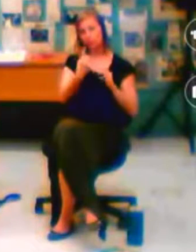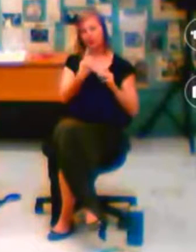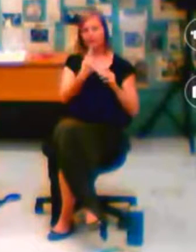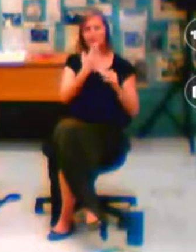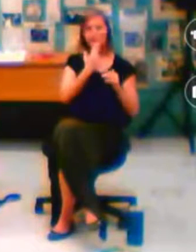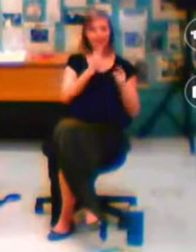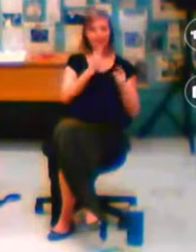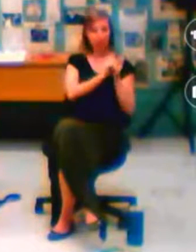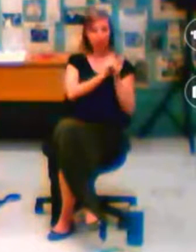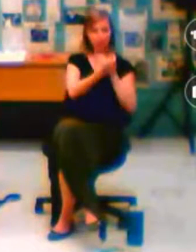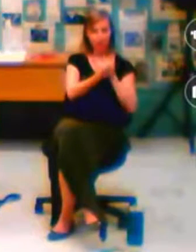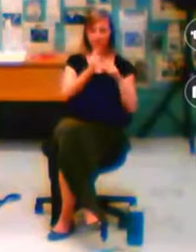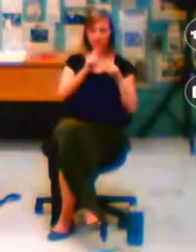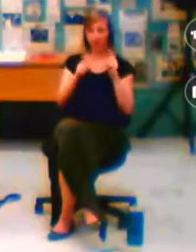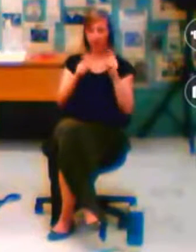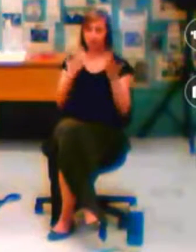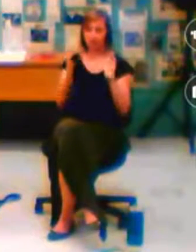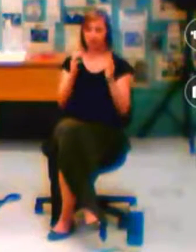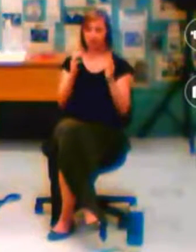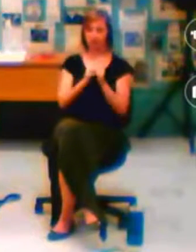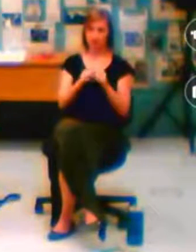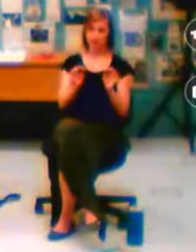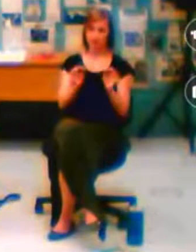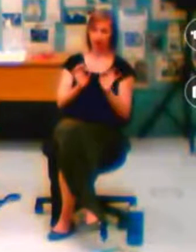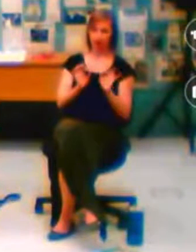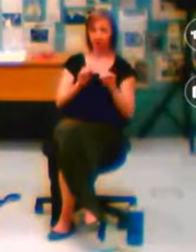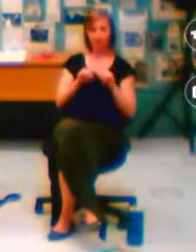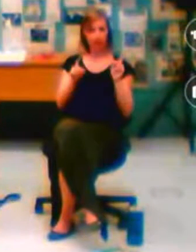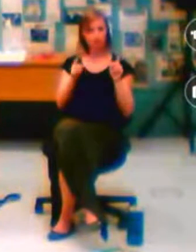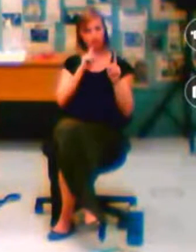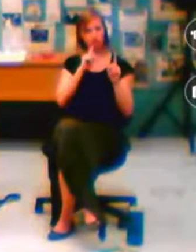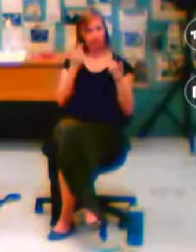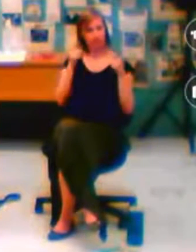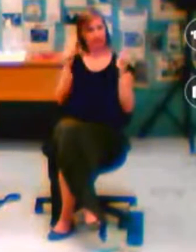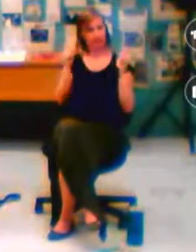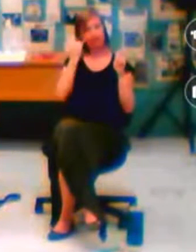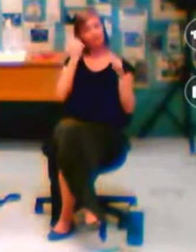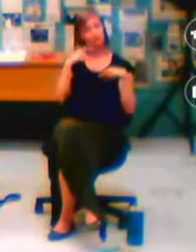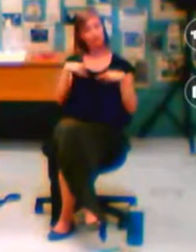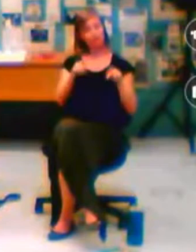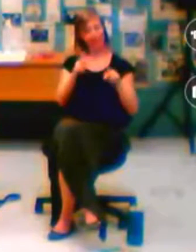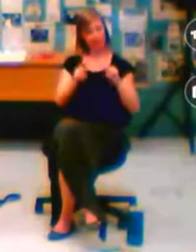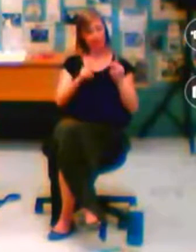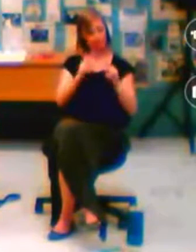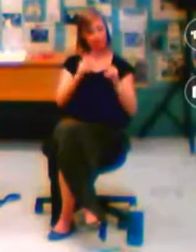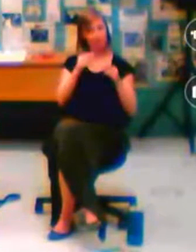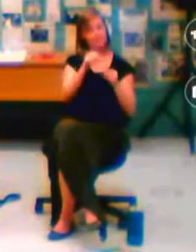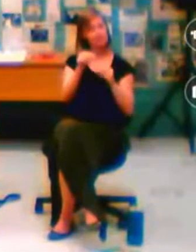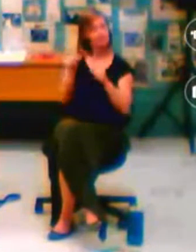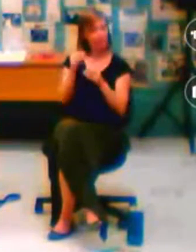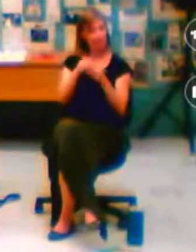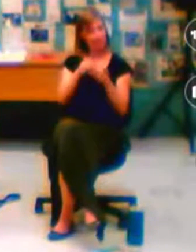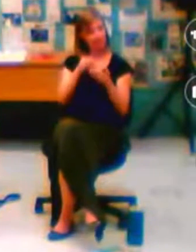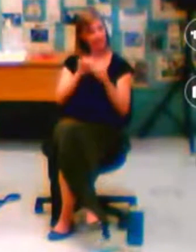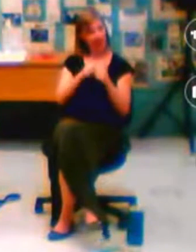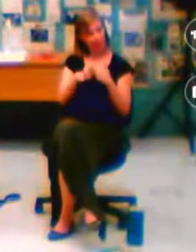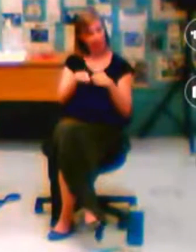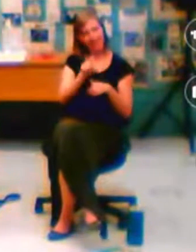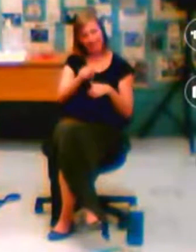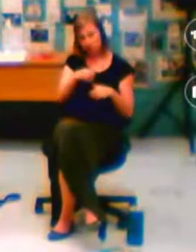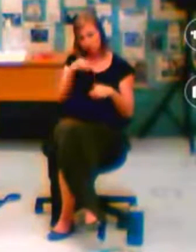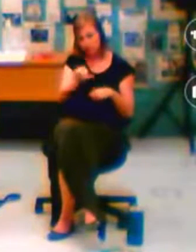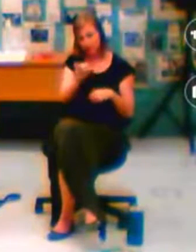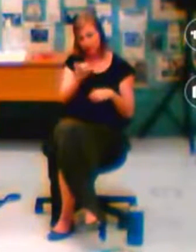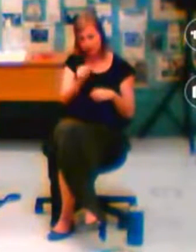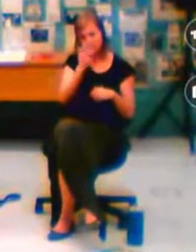Medicare are a big problem. They need serious reform. CVAS is a great example of what happens when you do a tiny reform. Well, I think